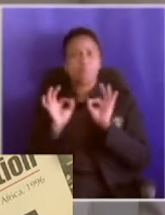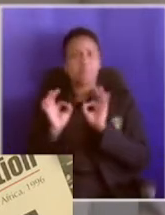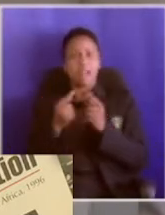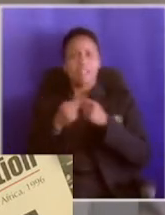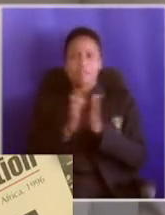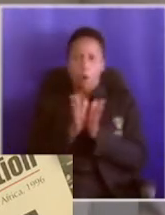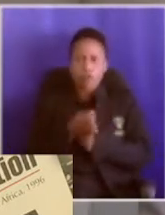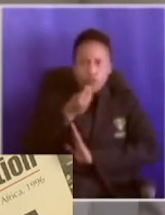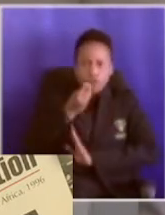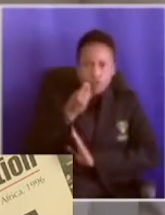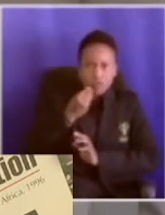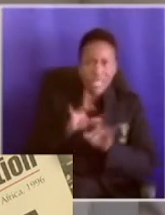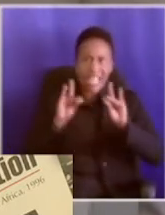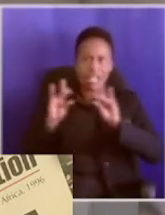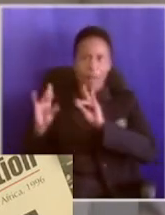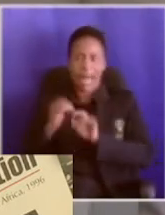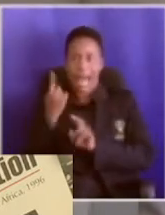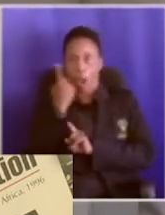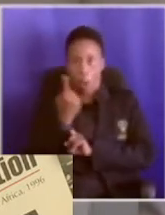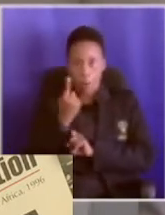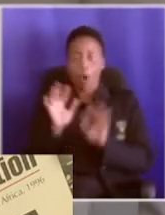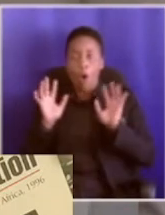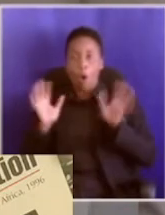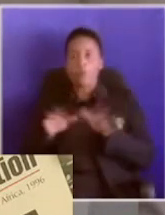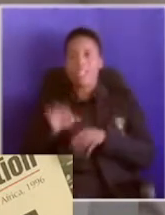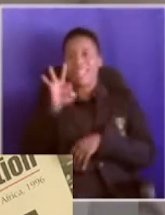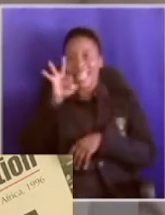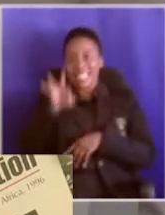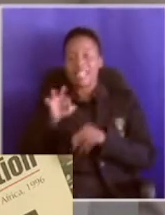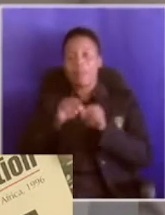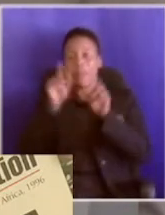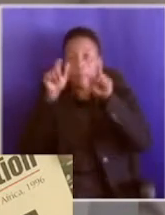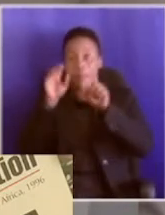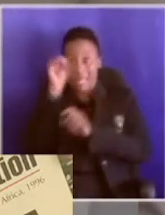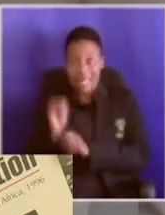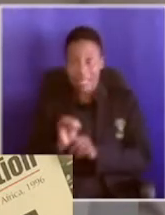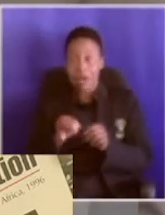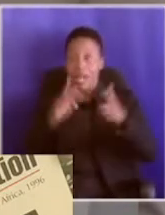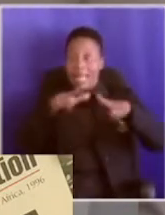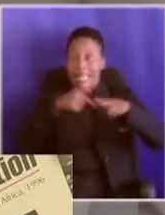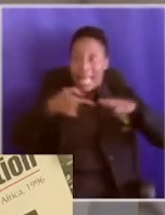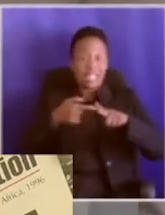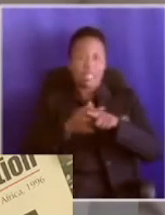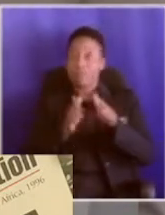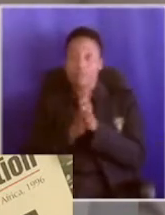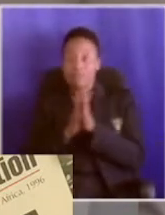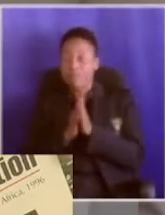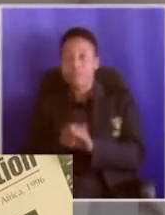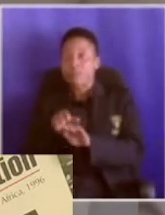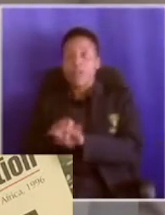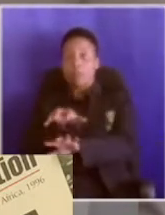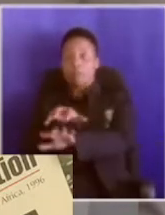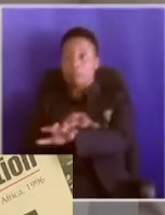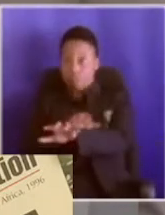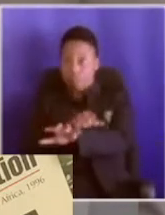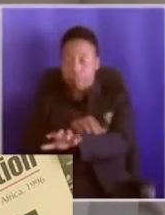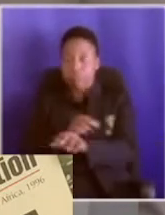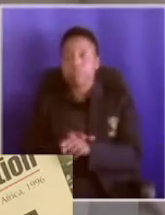grazing alone, only 13% of land is arable, good for cultivation,